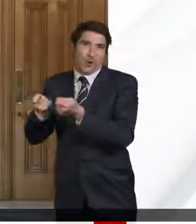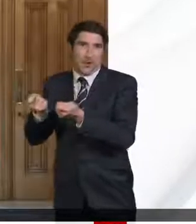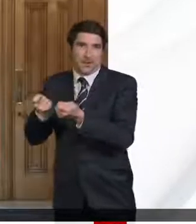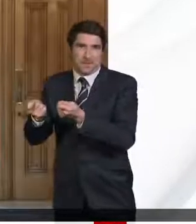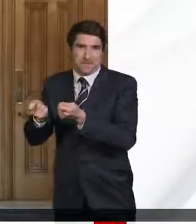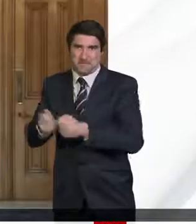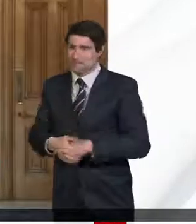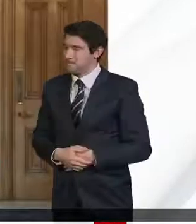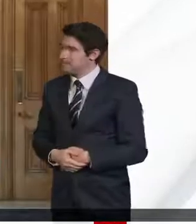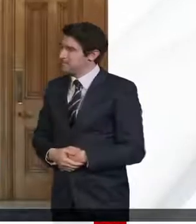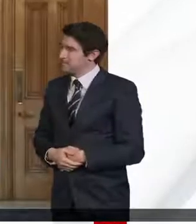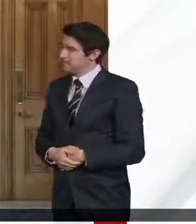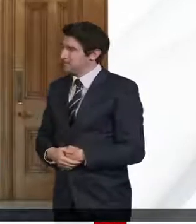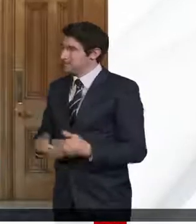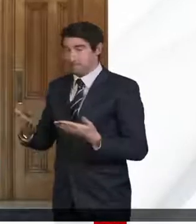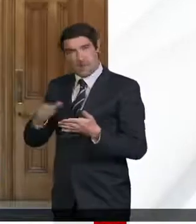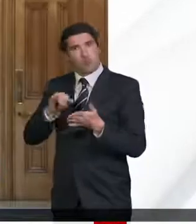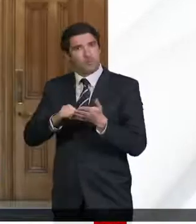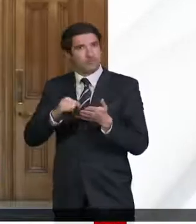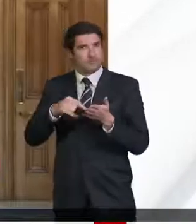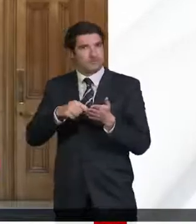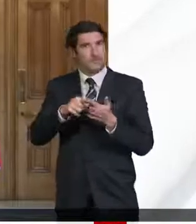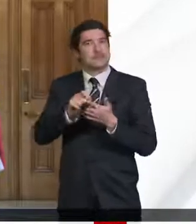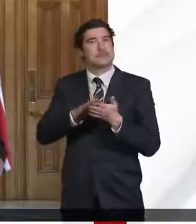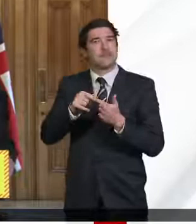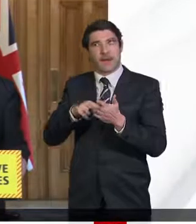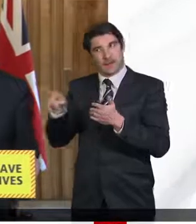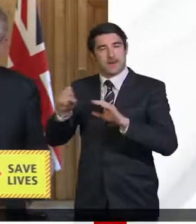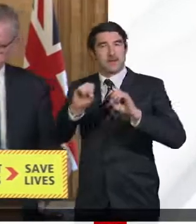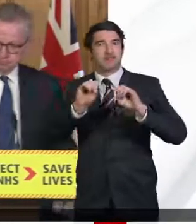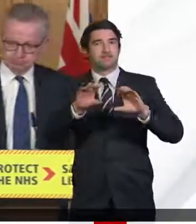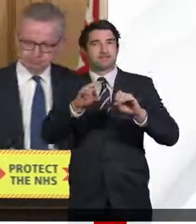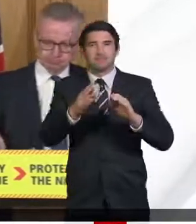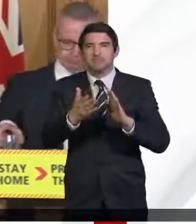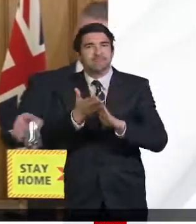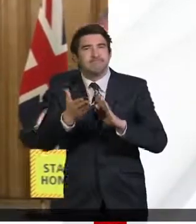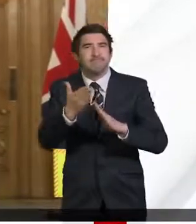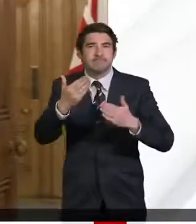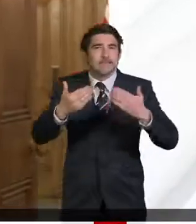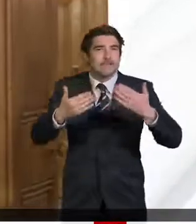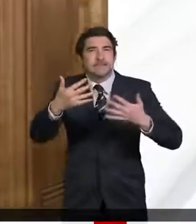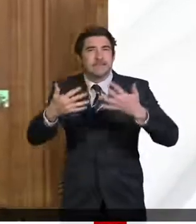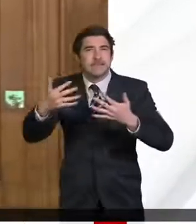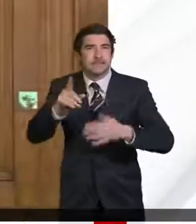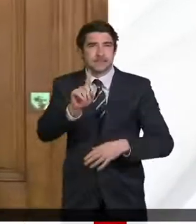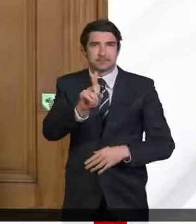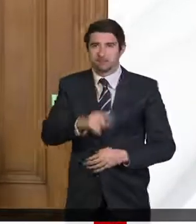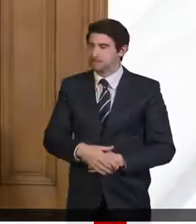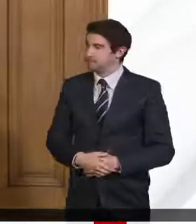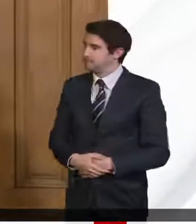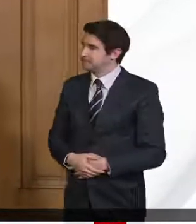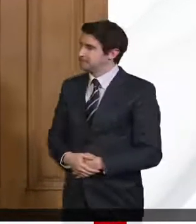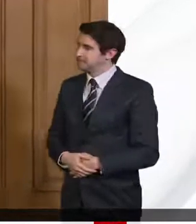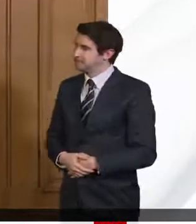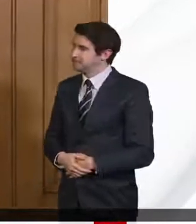our Cabinet Office coronavirus fact file. Stephen. Thank you. So our incredible staff in the NHS